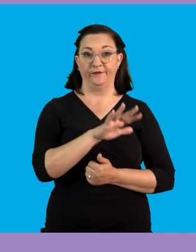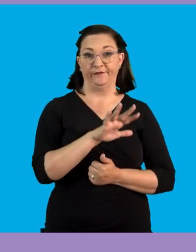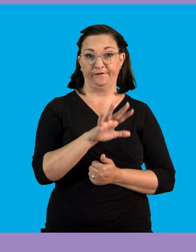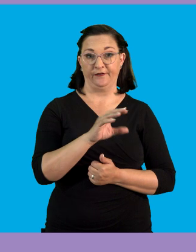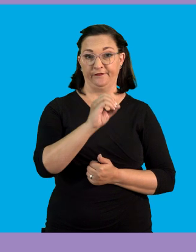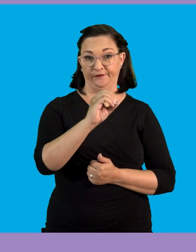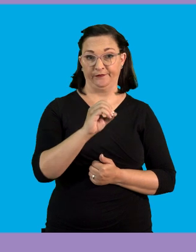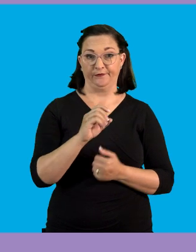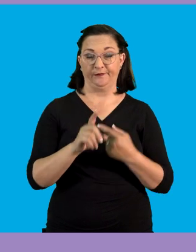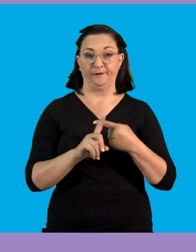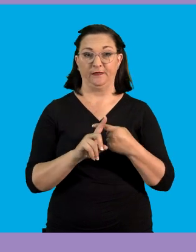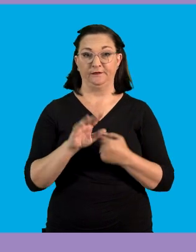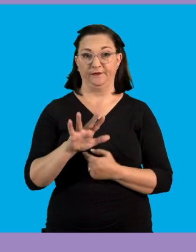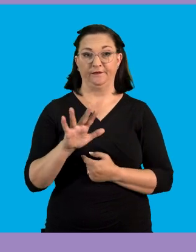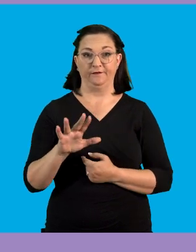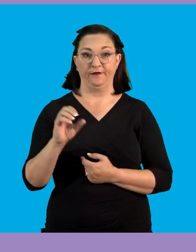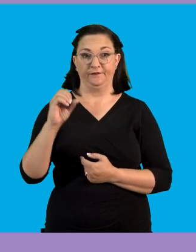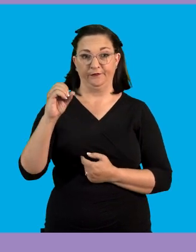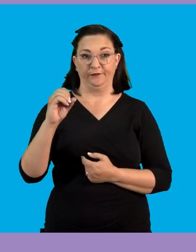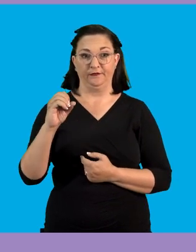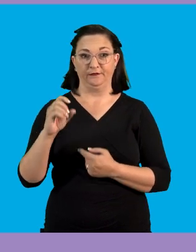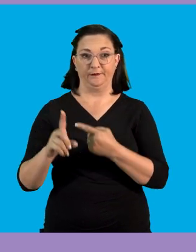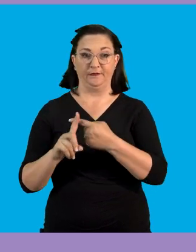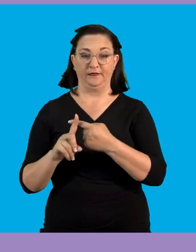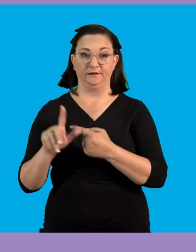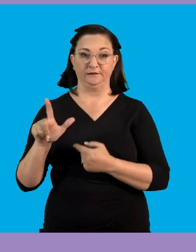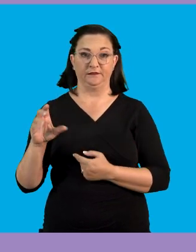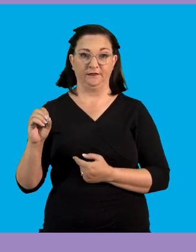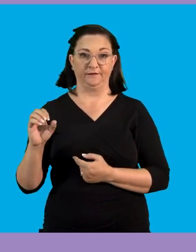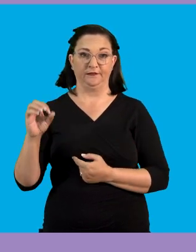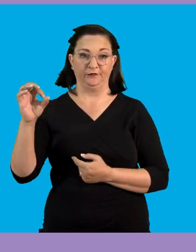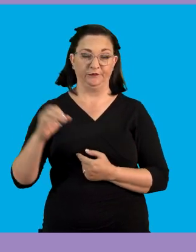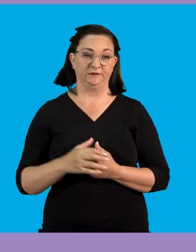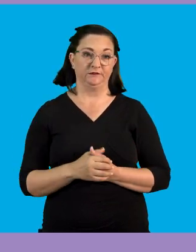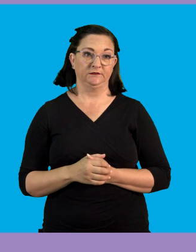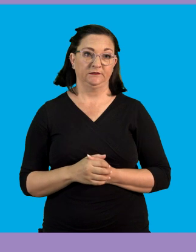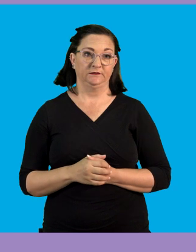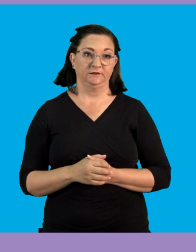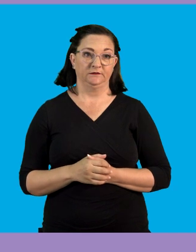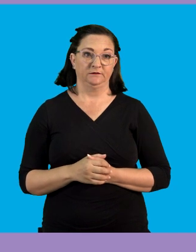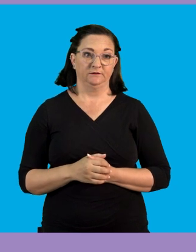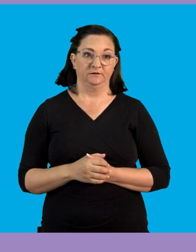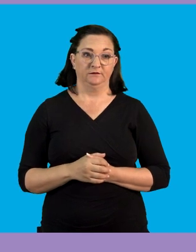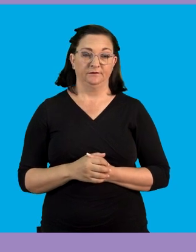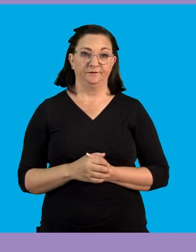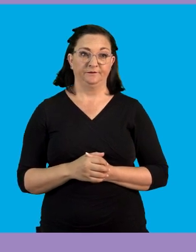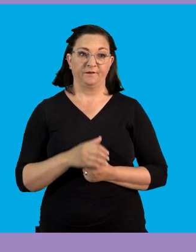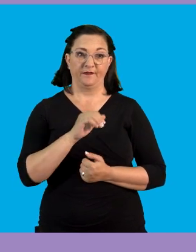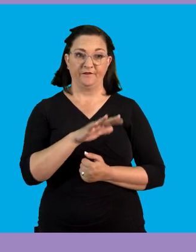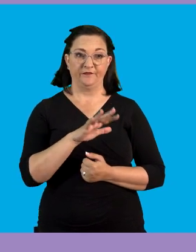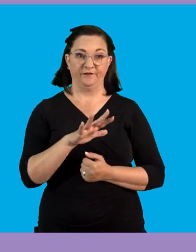55 degrees plus 55 degrees plus 70 degrees. Let's add them